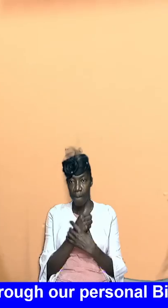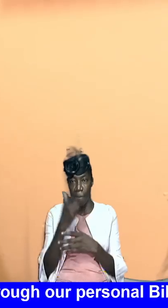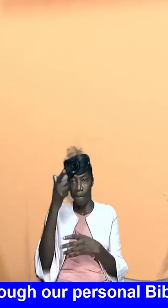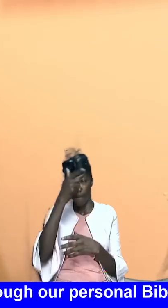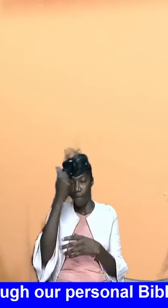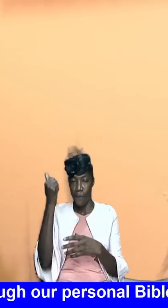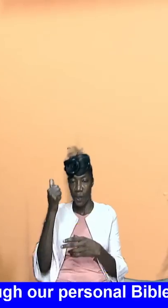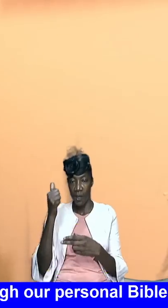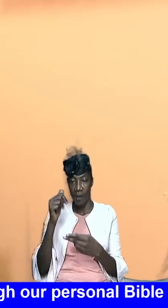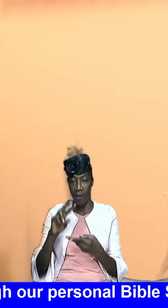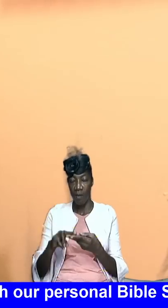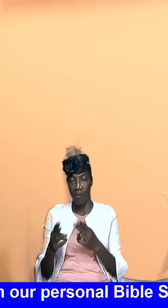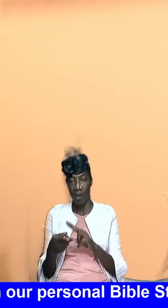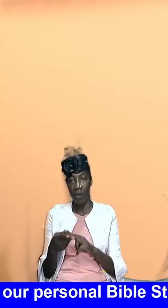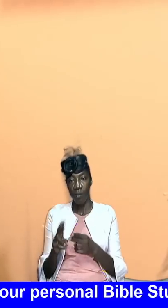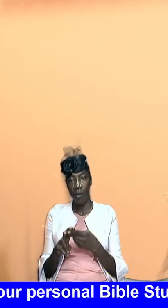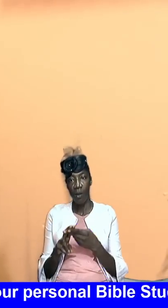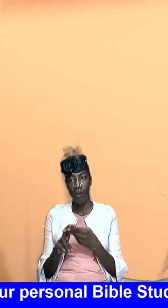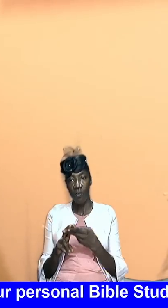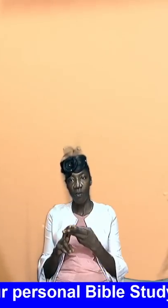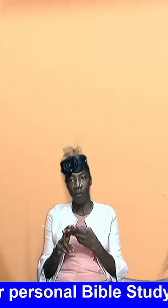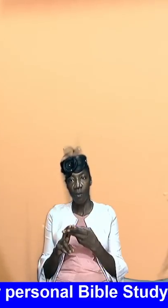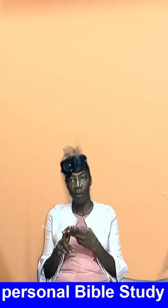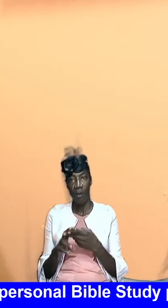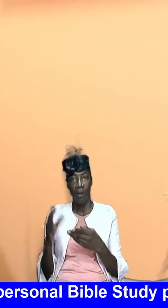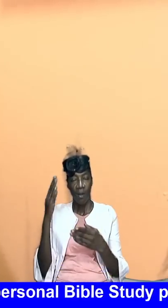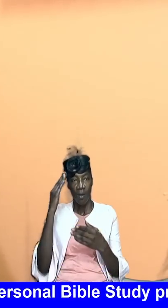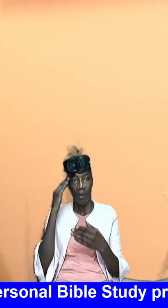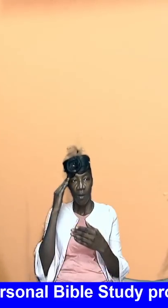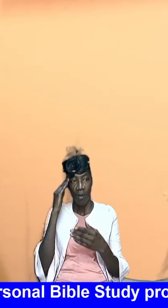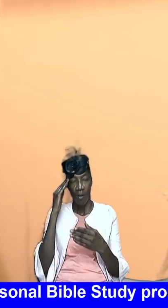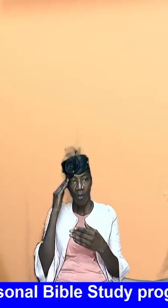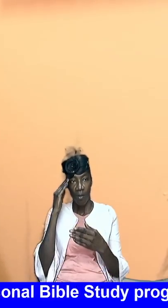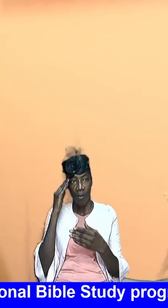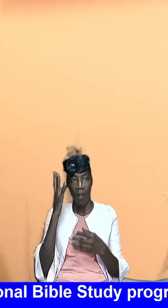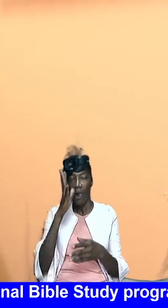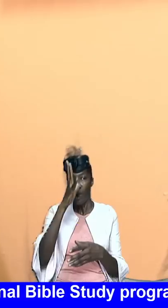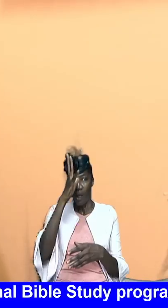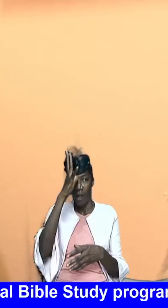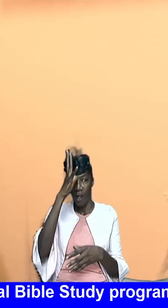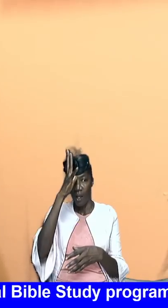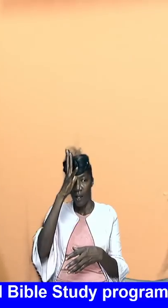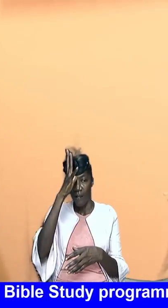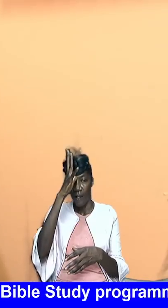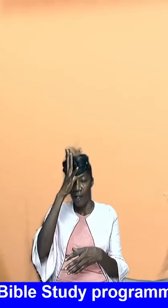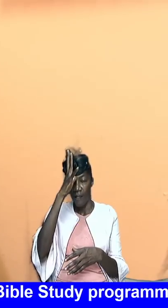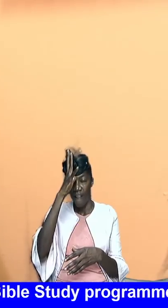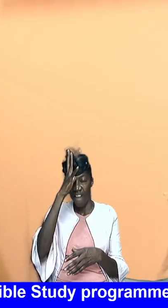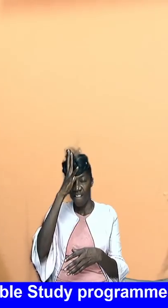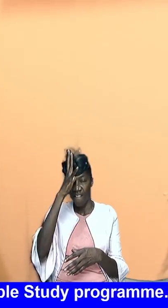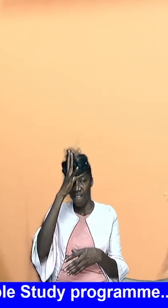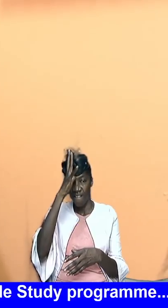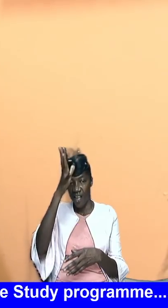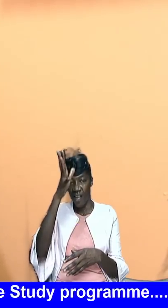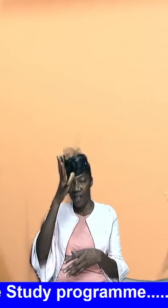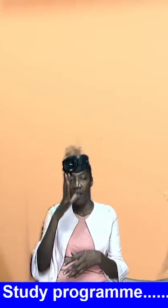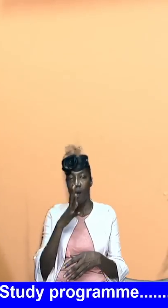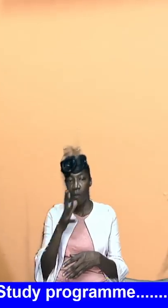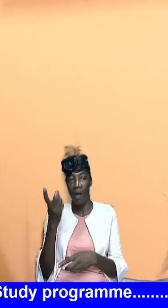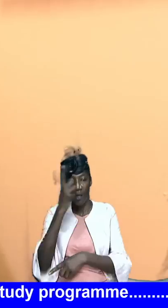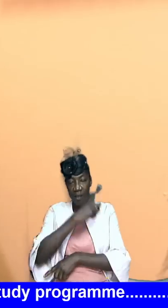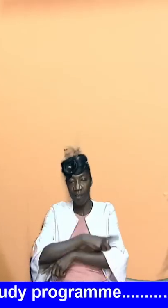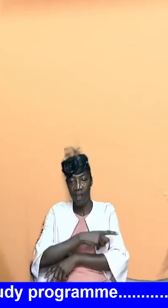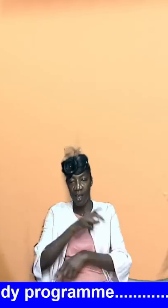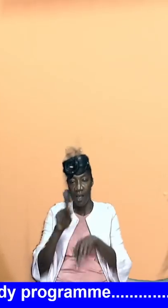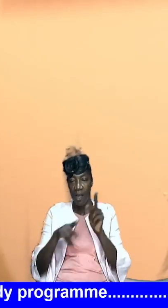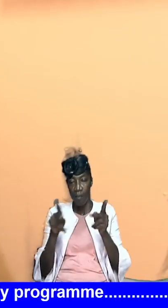numbers, but we know Father's Day and Mother's Day, folks normally take some time out because